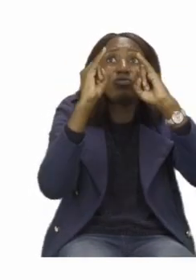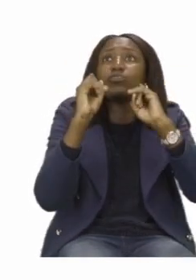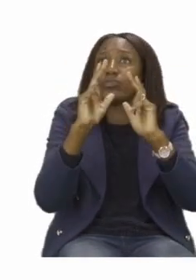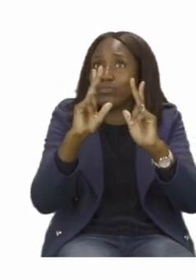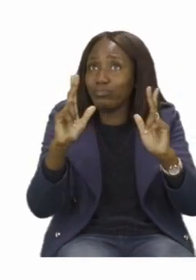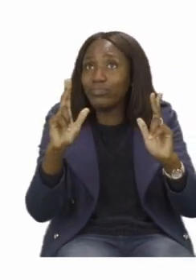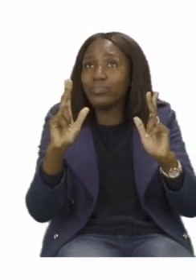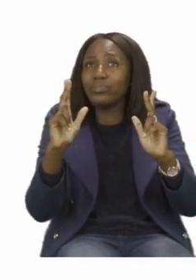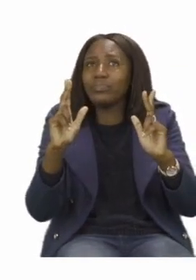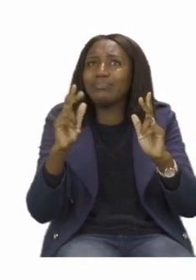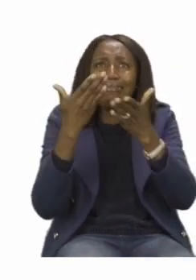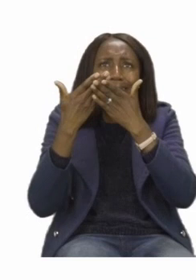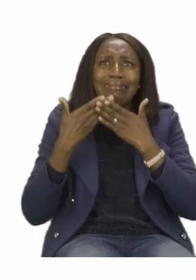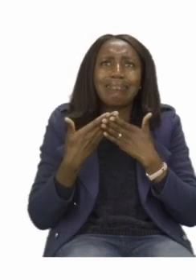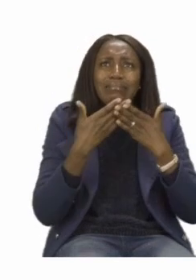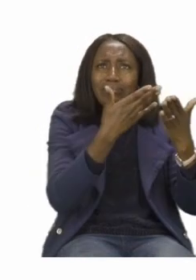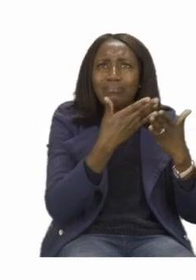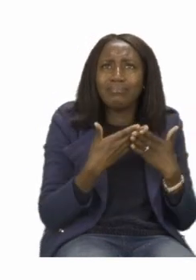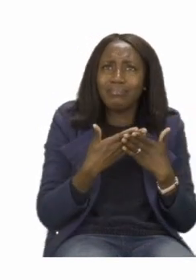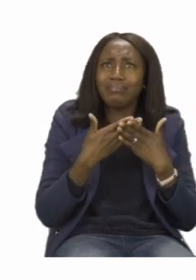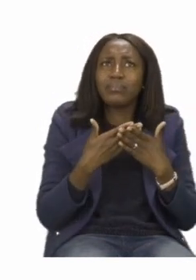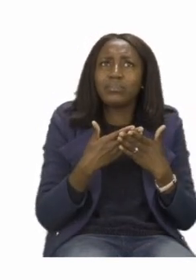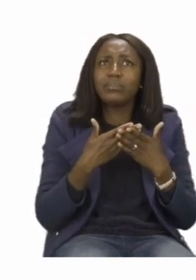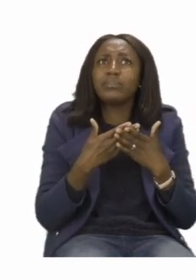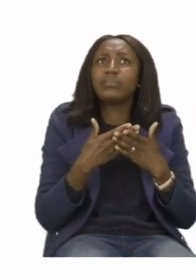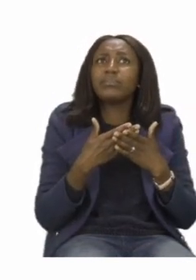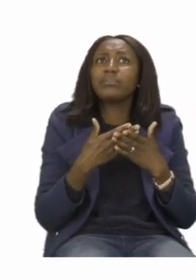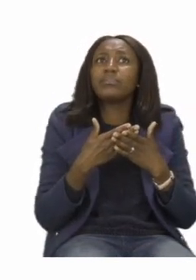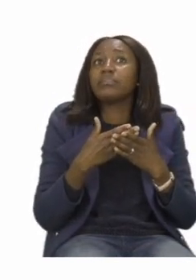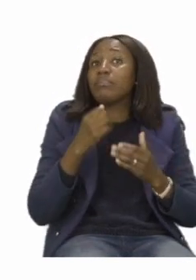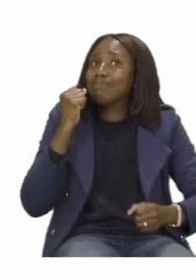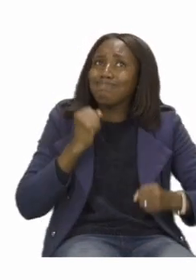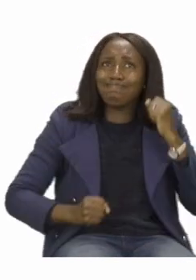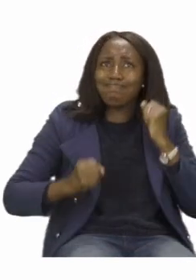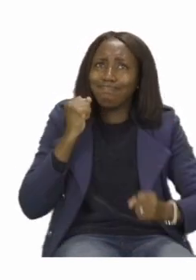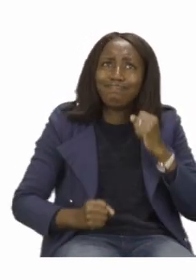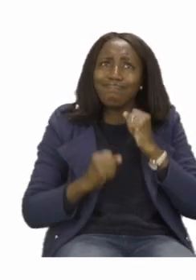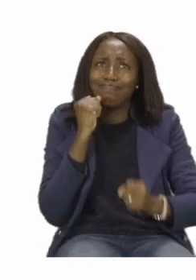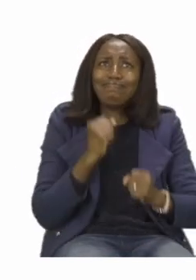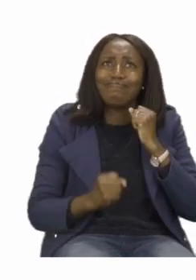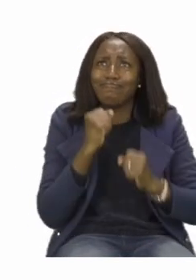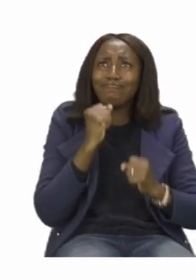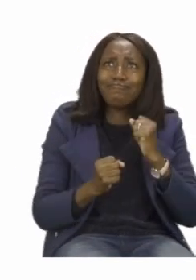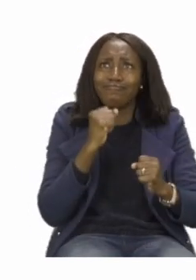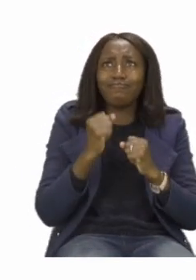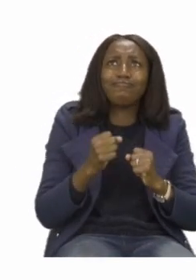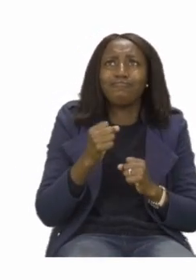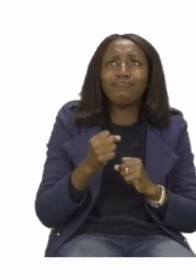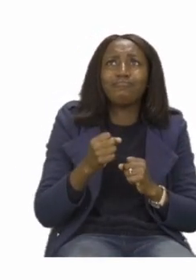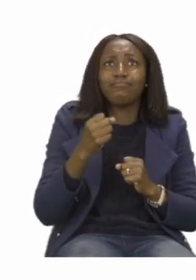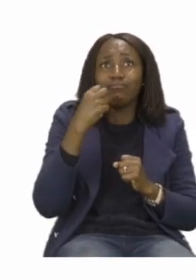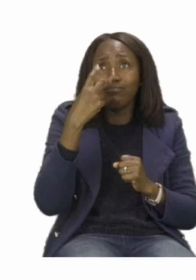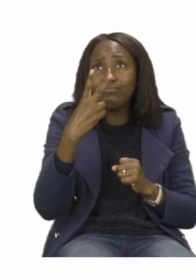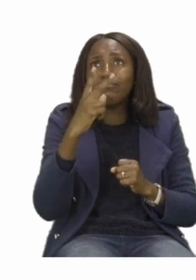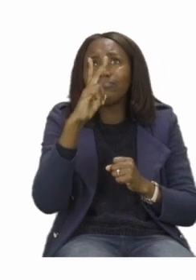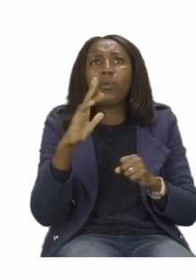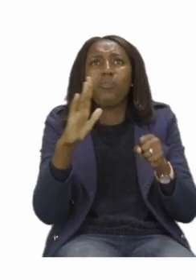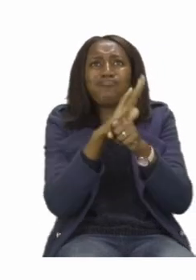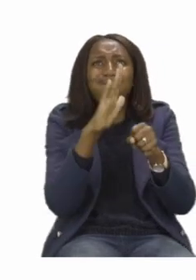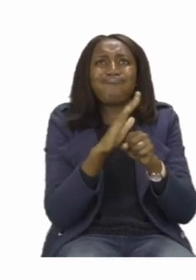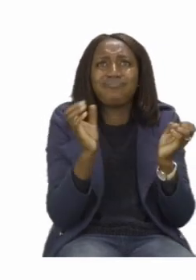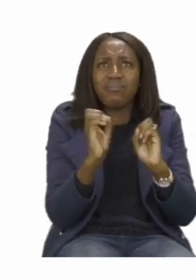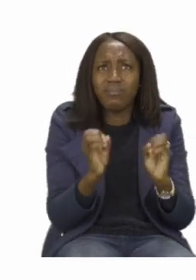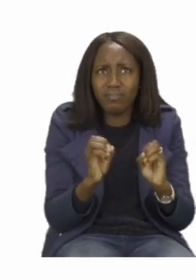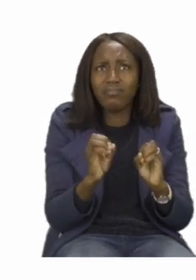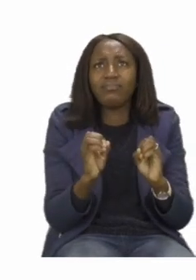me. Help! Help! Run towards a lighted place where there